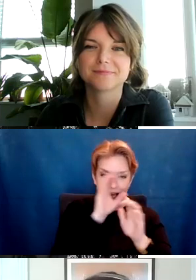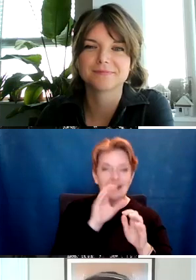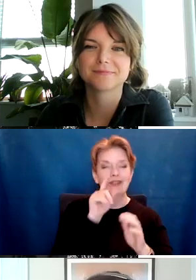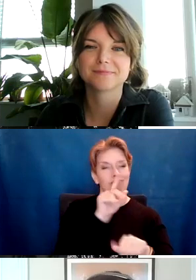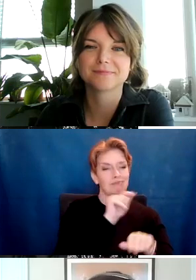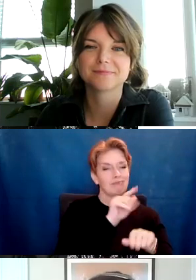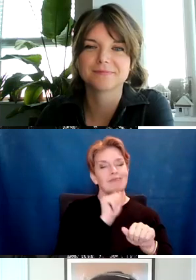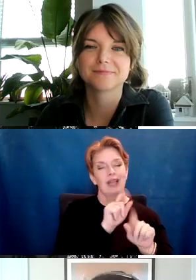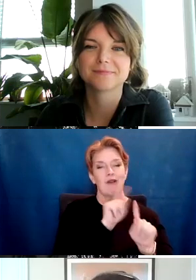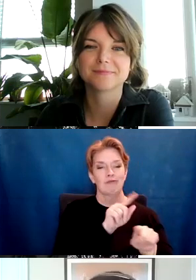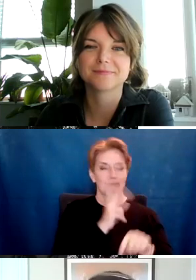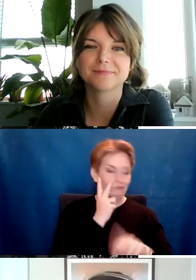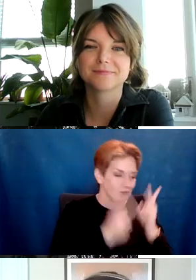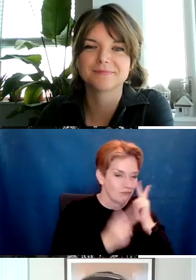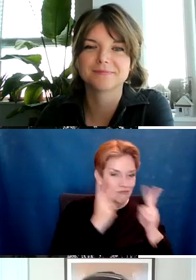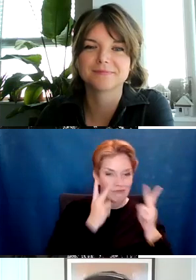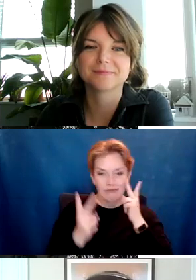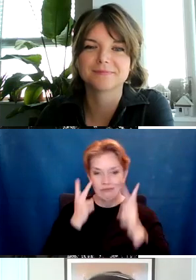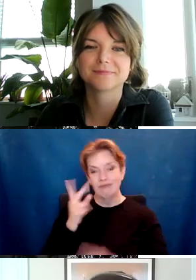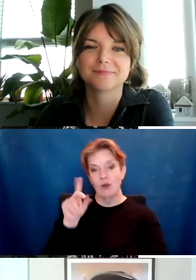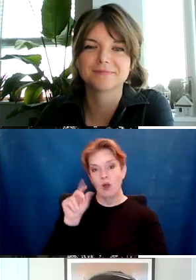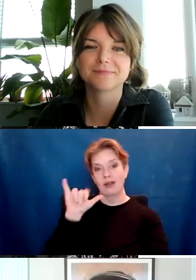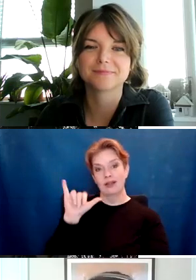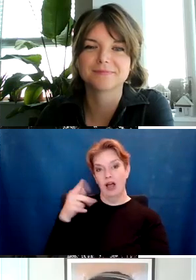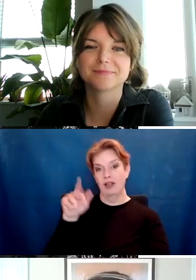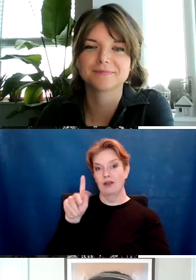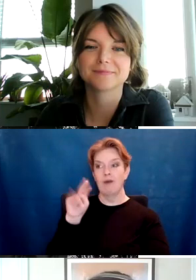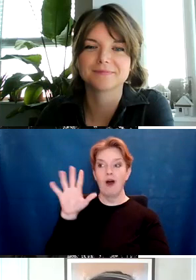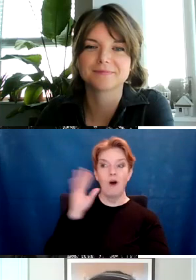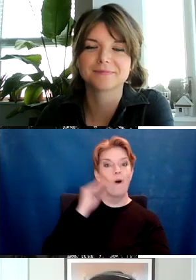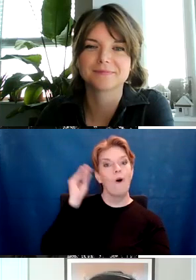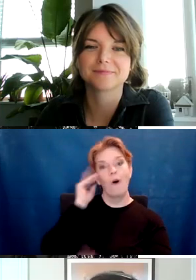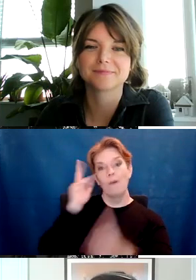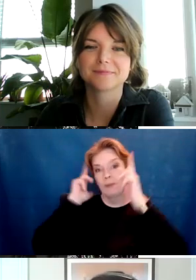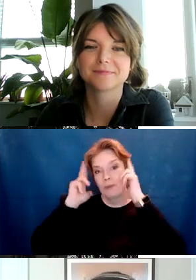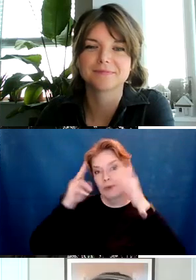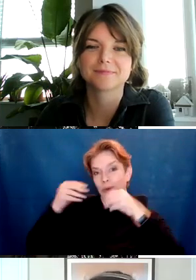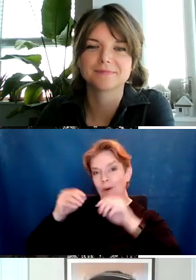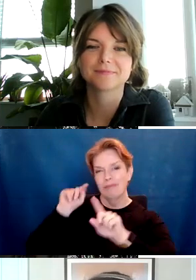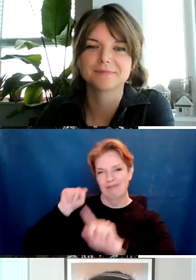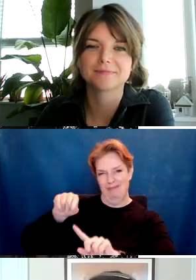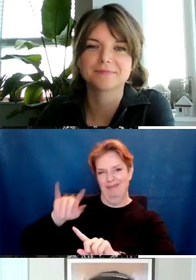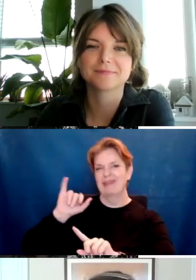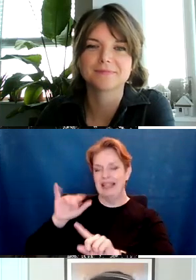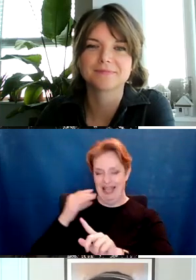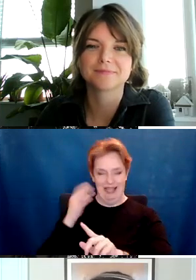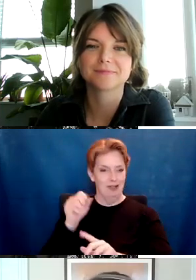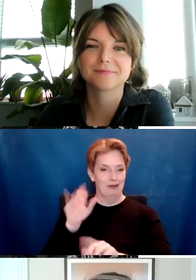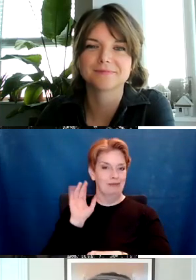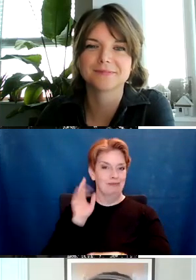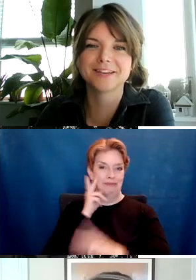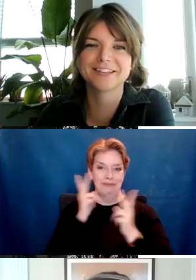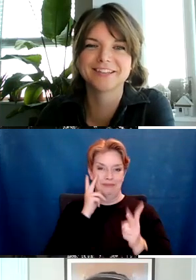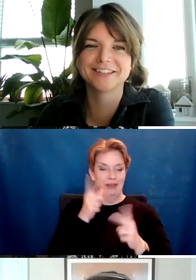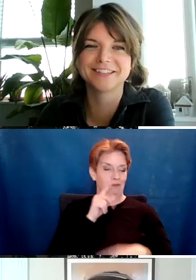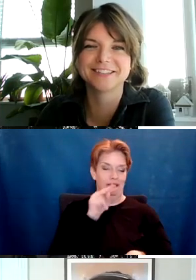the home beauty shop where Dolly Parton served as the hub for these interconnected women. Theme tours abound. All you have to do is look them up on